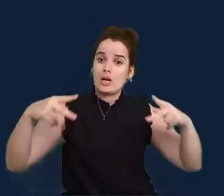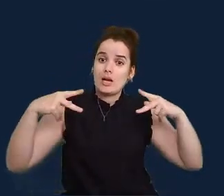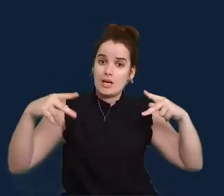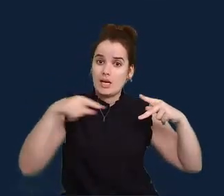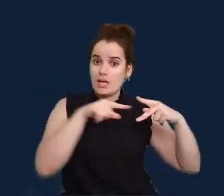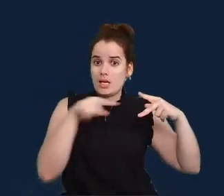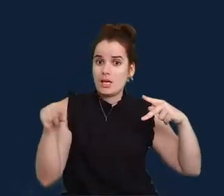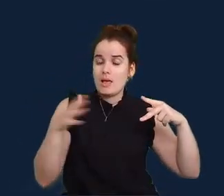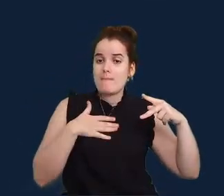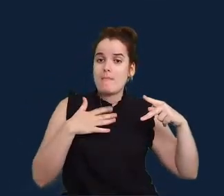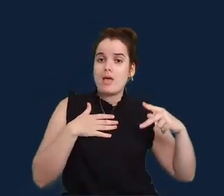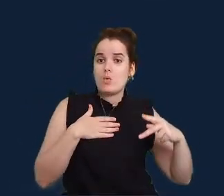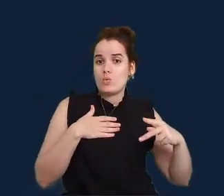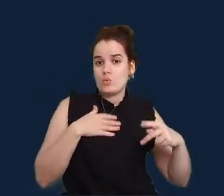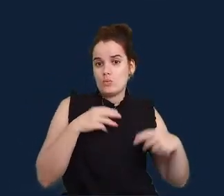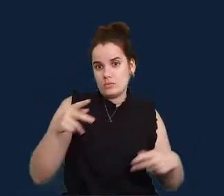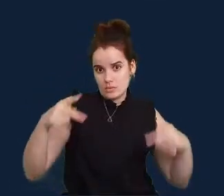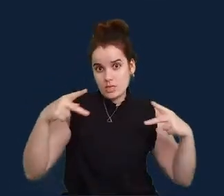I collate